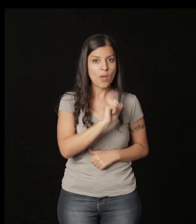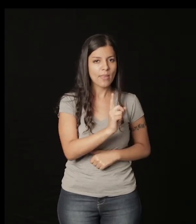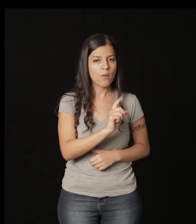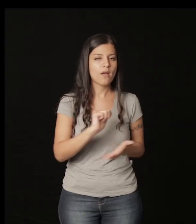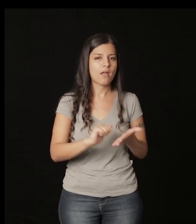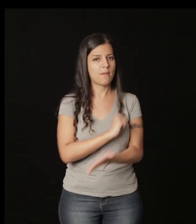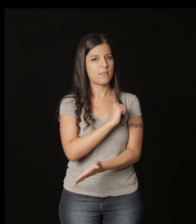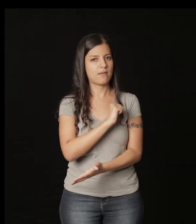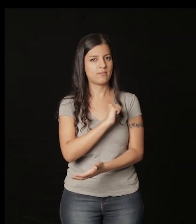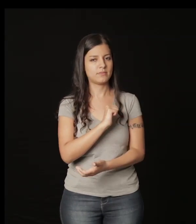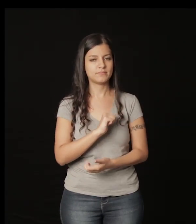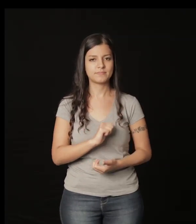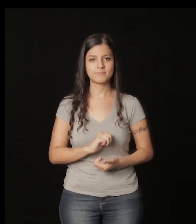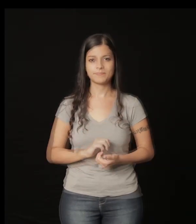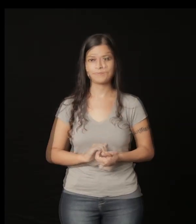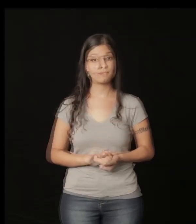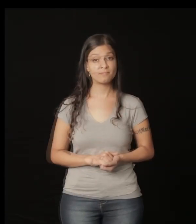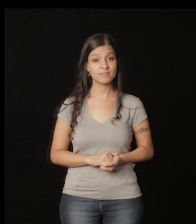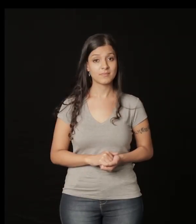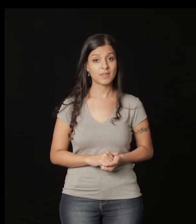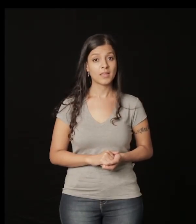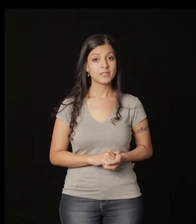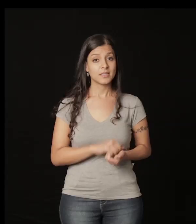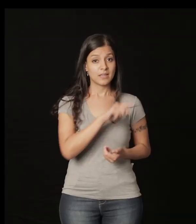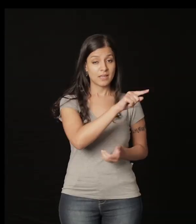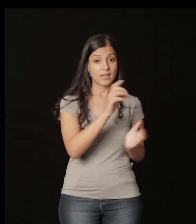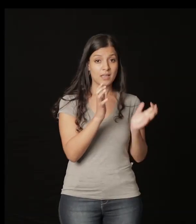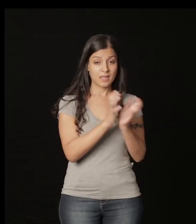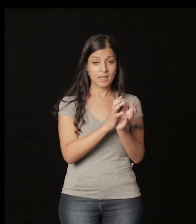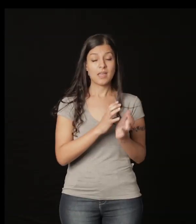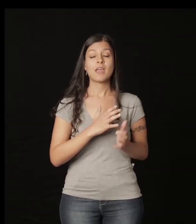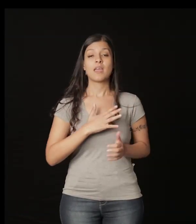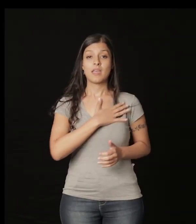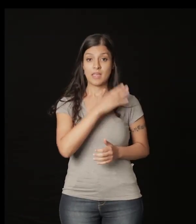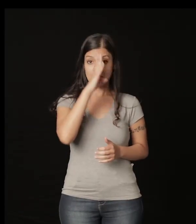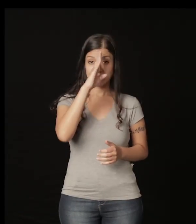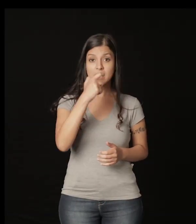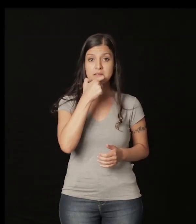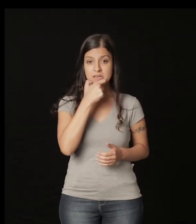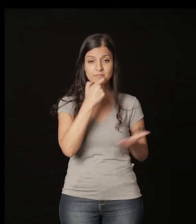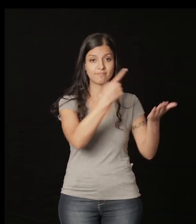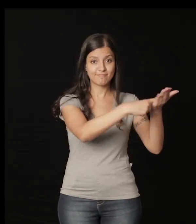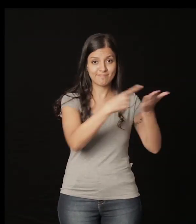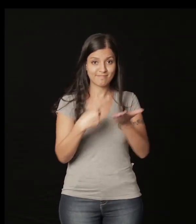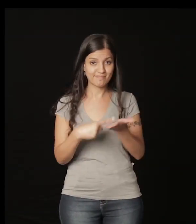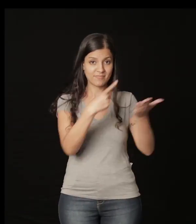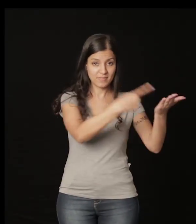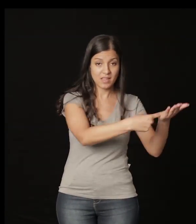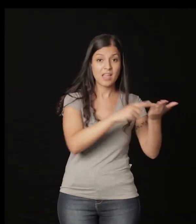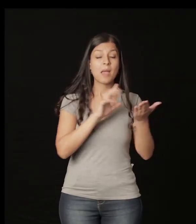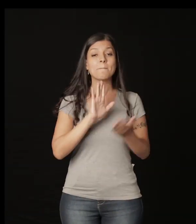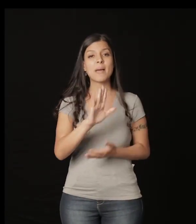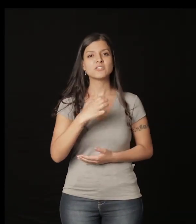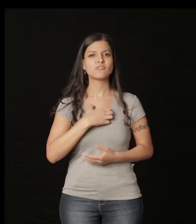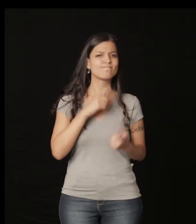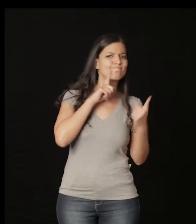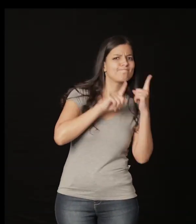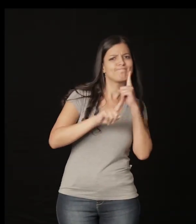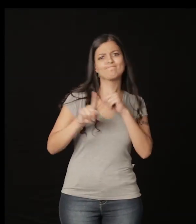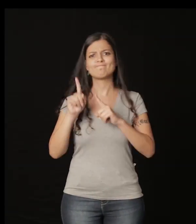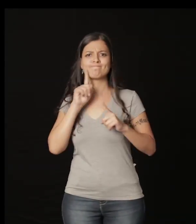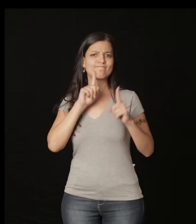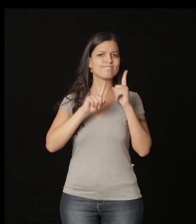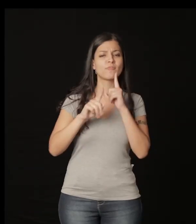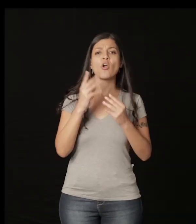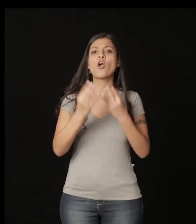So we got embedded with the British Army, but we decided the only way that we could be subversive in an embedded situation